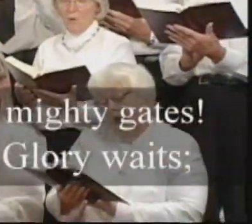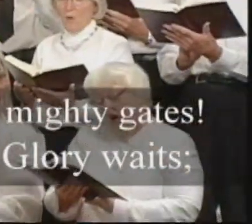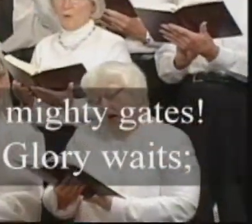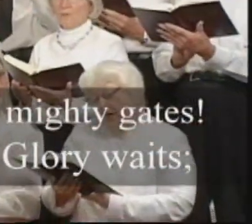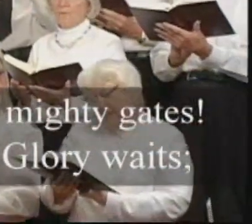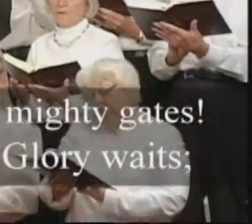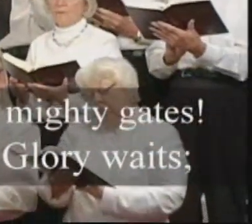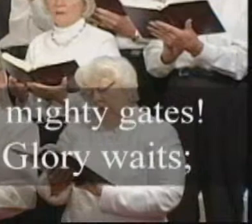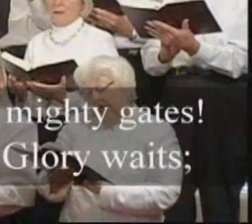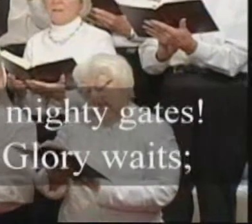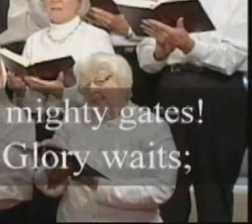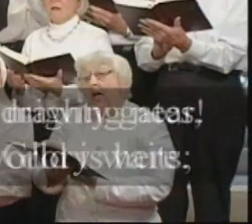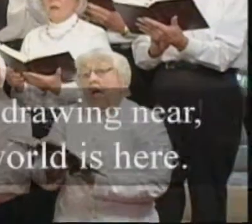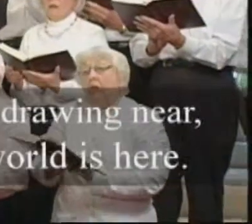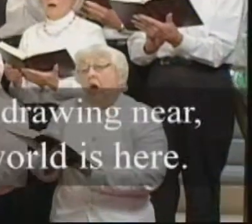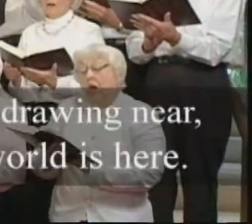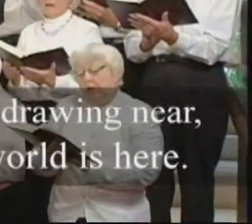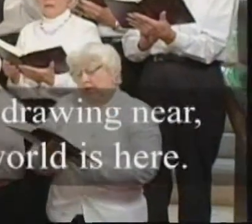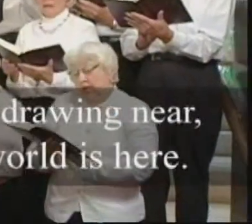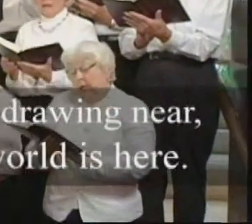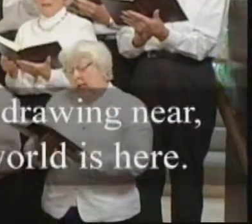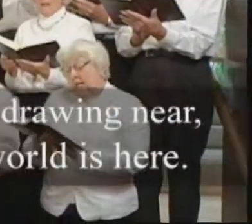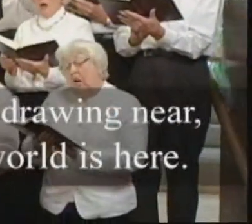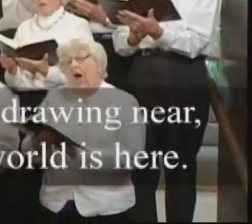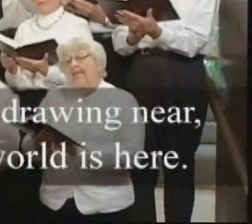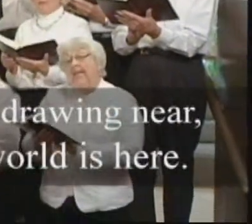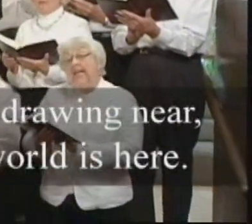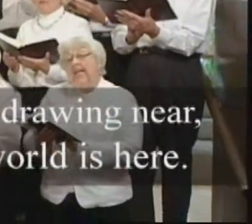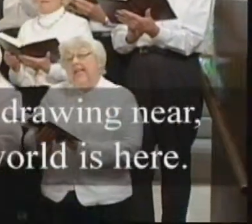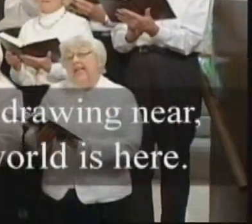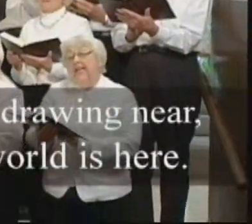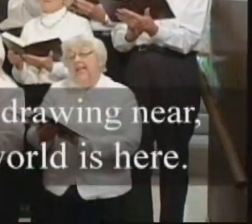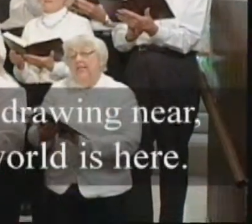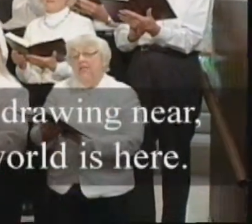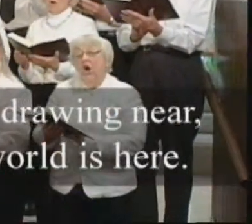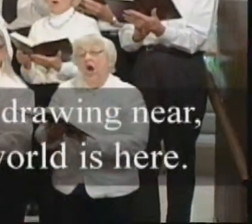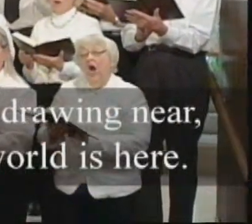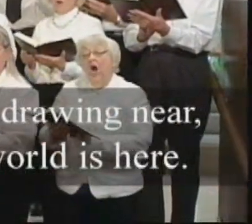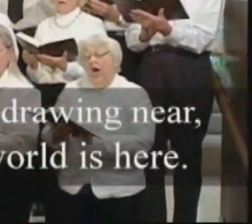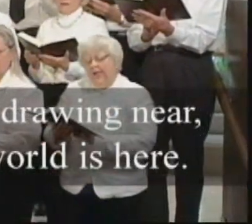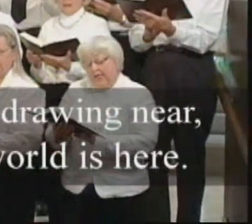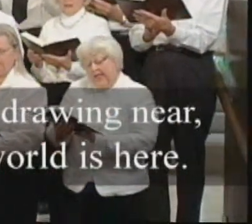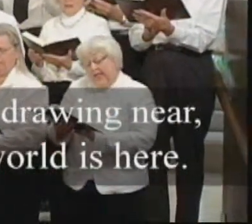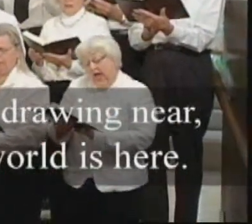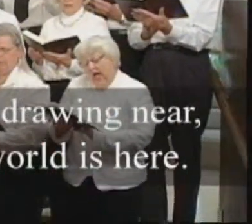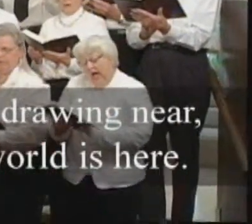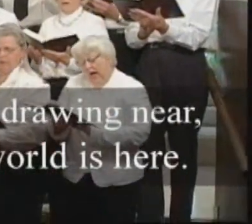Oh,